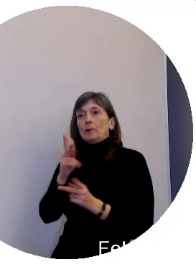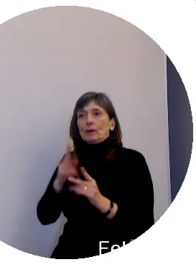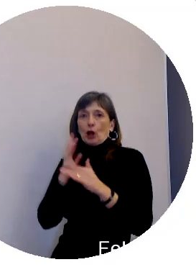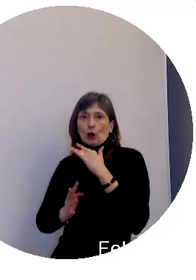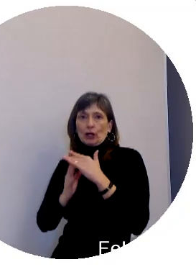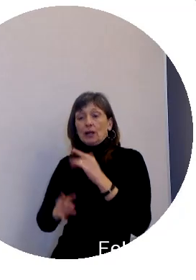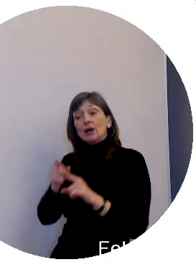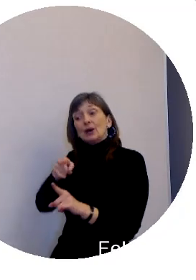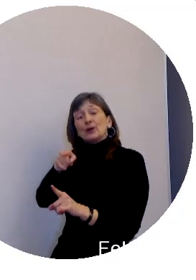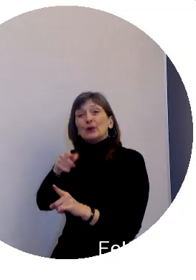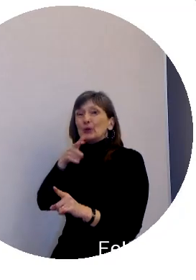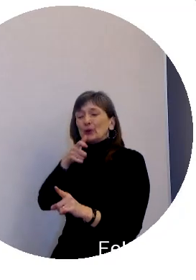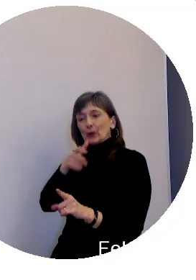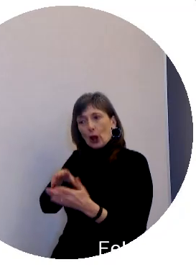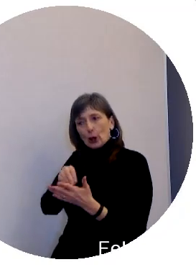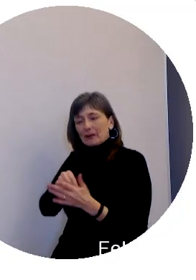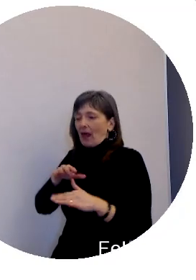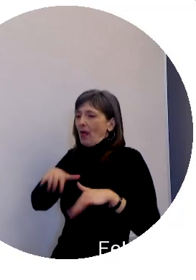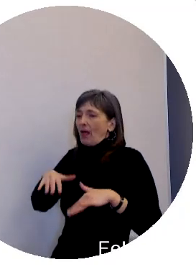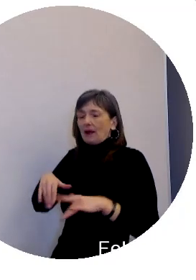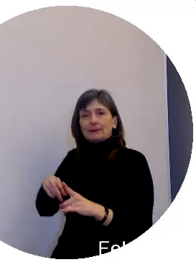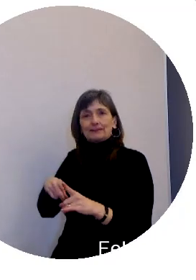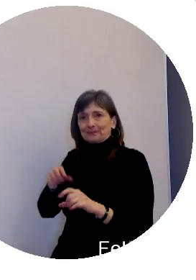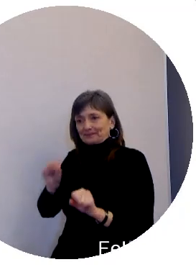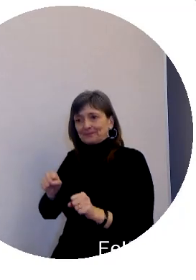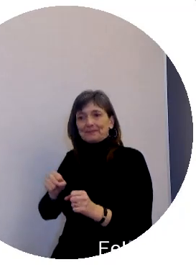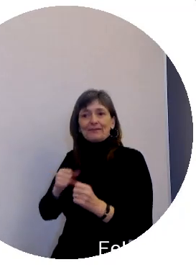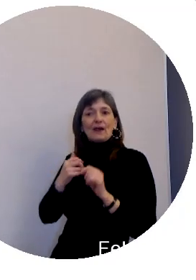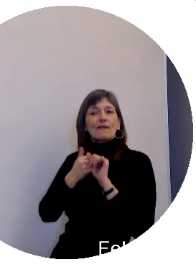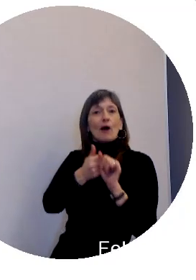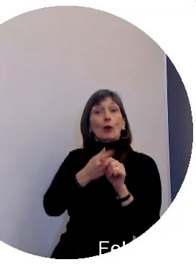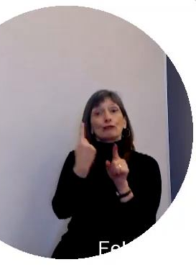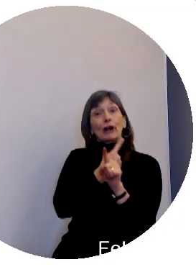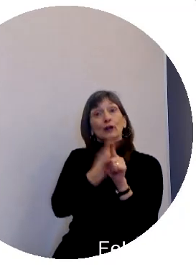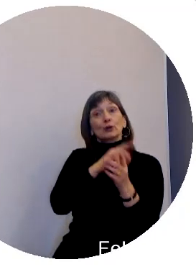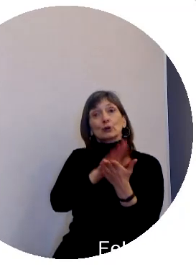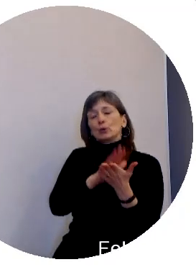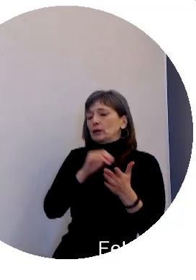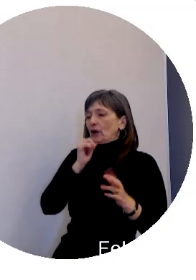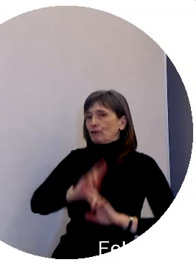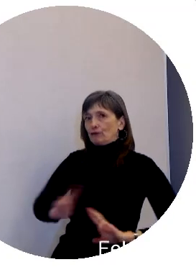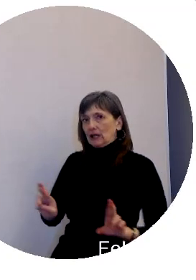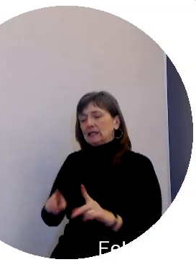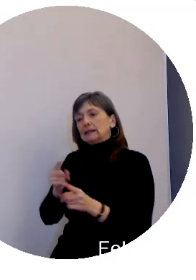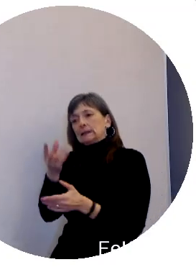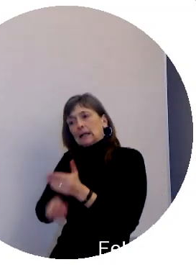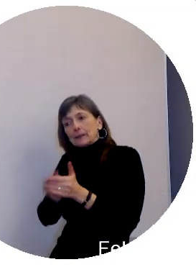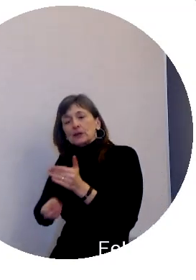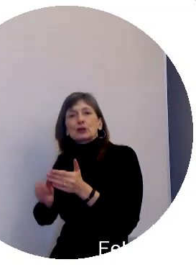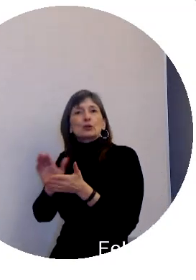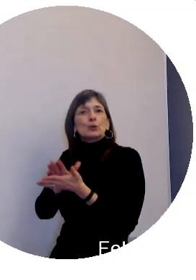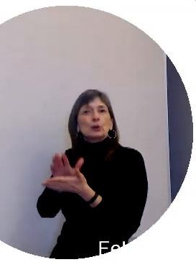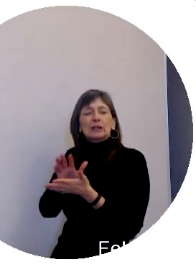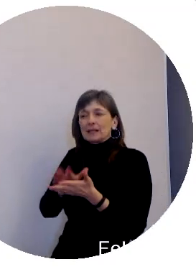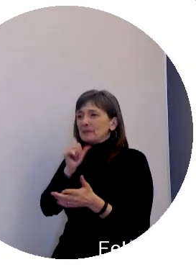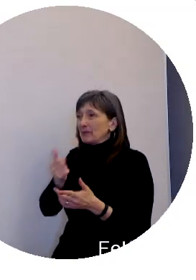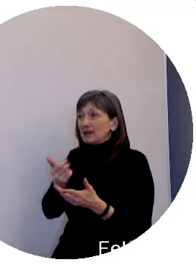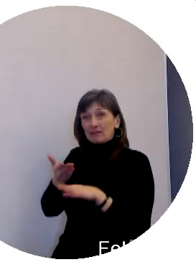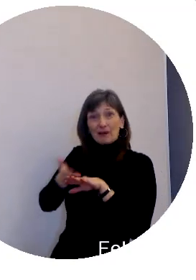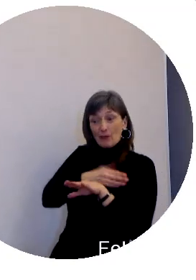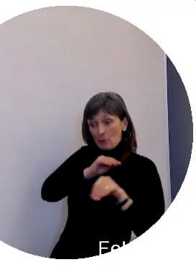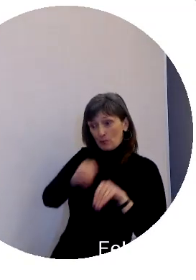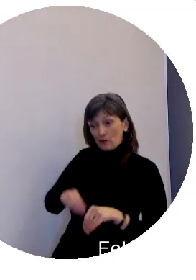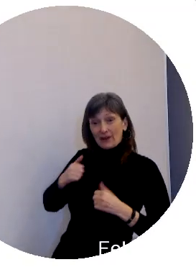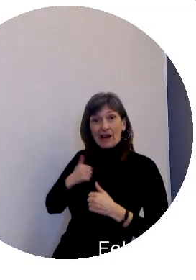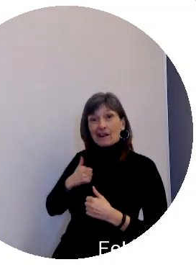those are for our learners who are not quite ready yet to engage in prescribed curriculum. They may have some significant gaps in their schooling, may not have attended